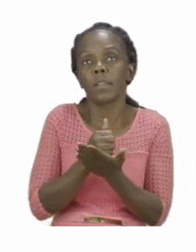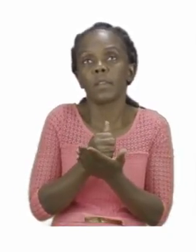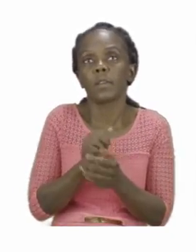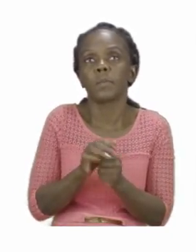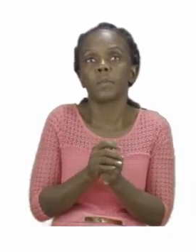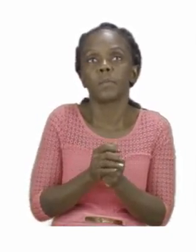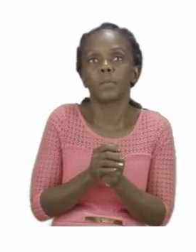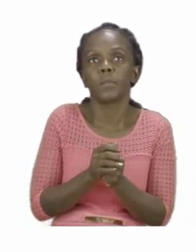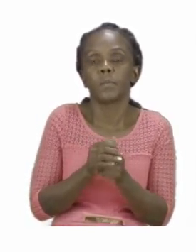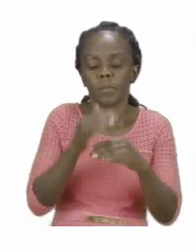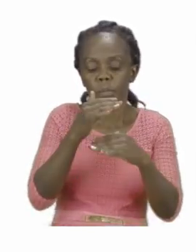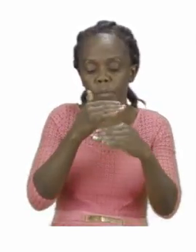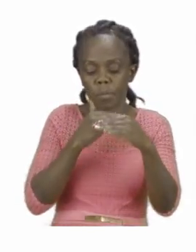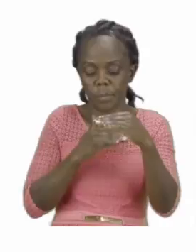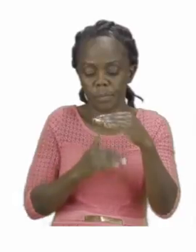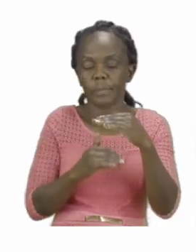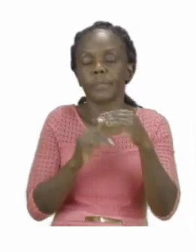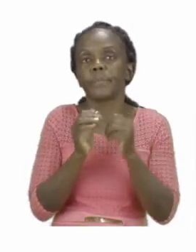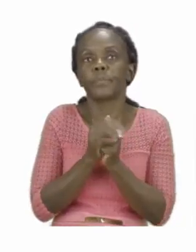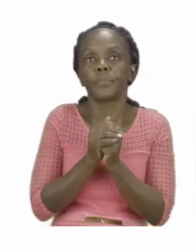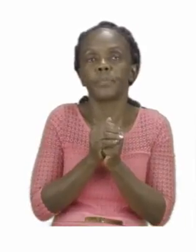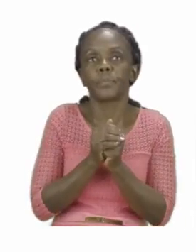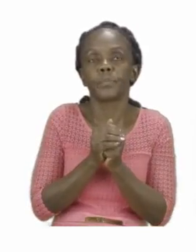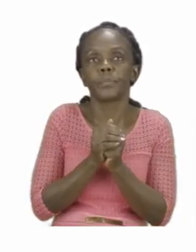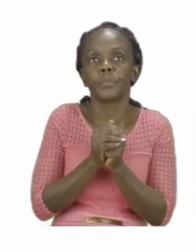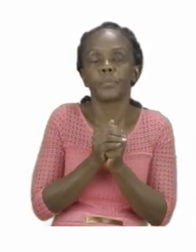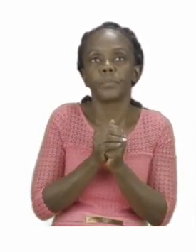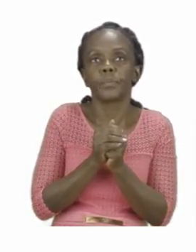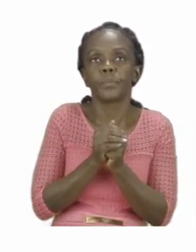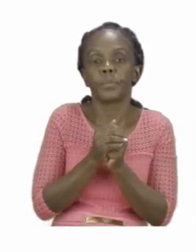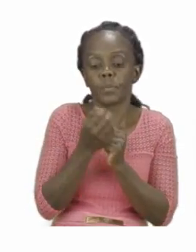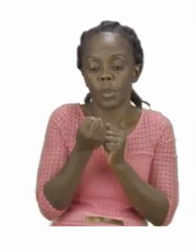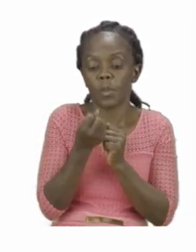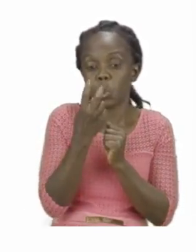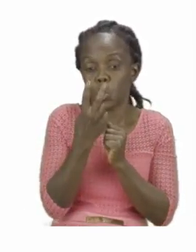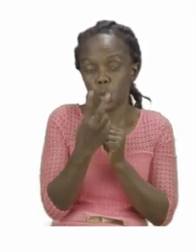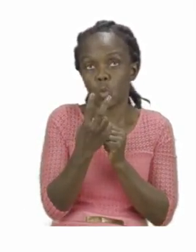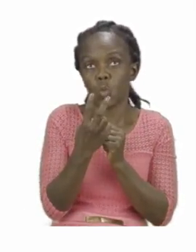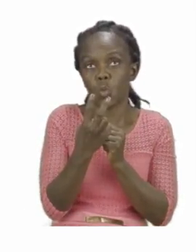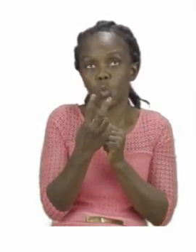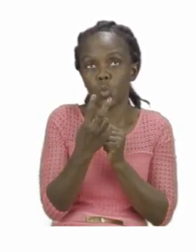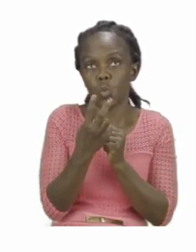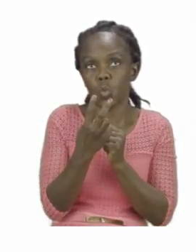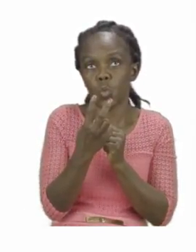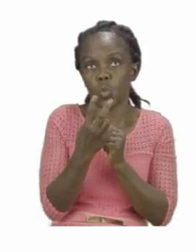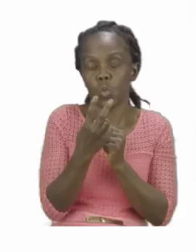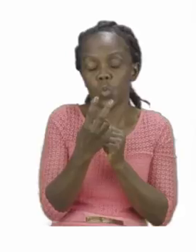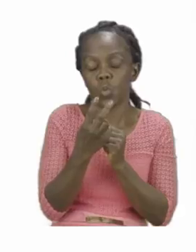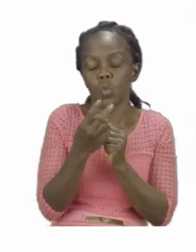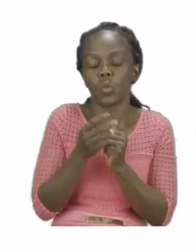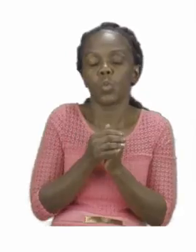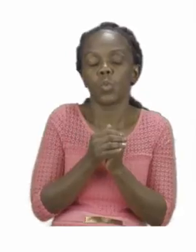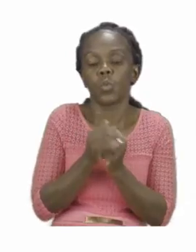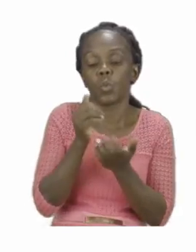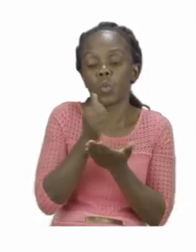Then the next family members that we can see are the ones that are doing the dishes. One